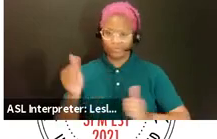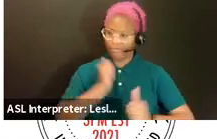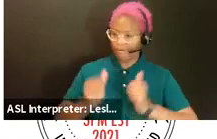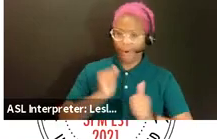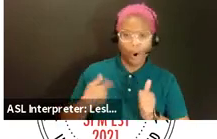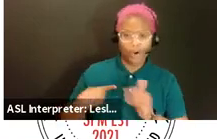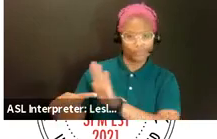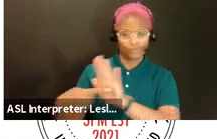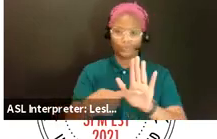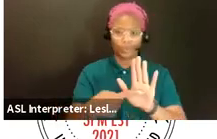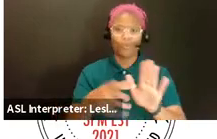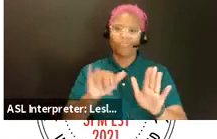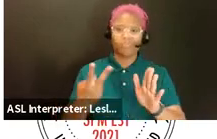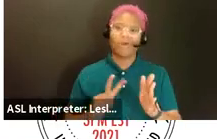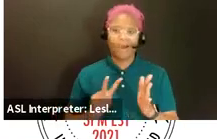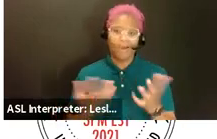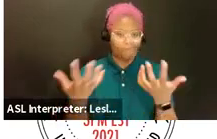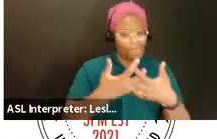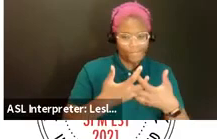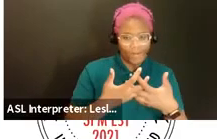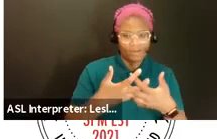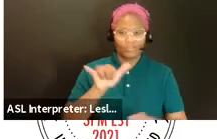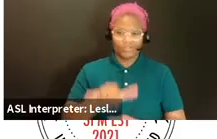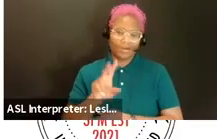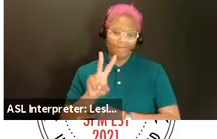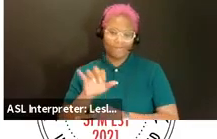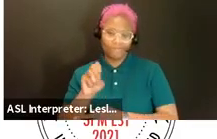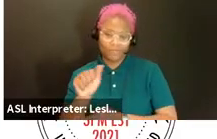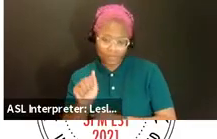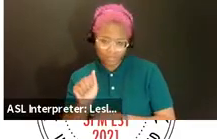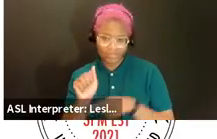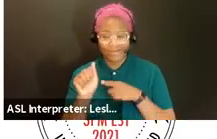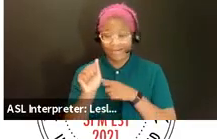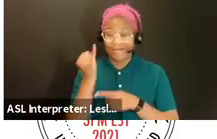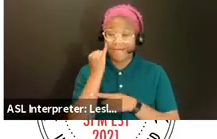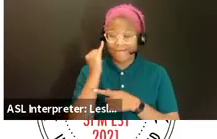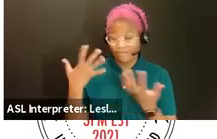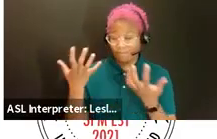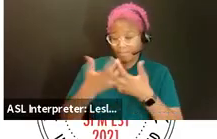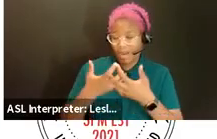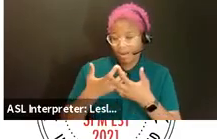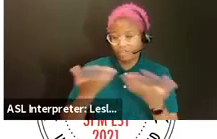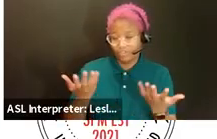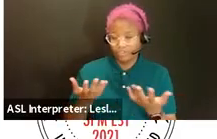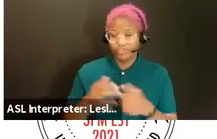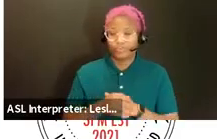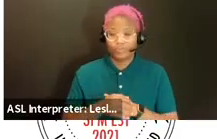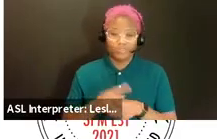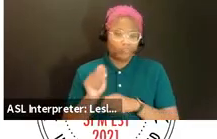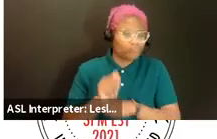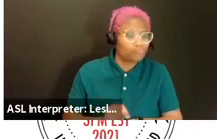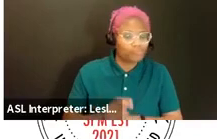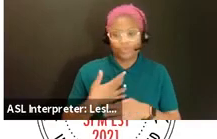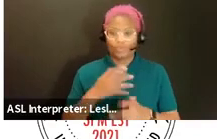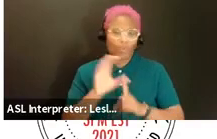performances will feature them in this traditional and culturally unique art form. As for